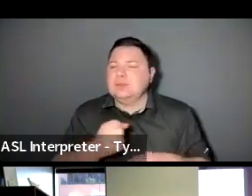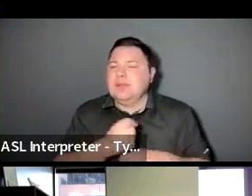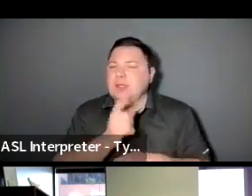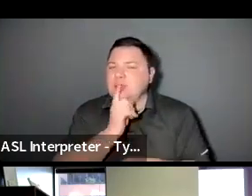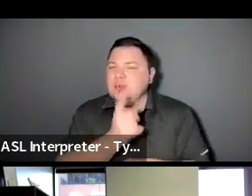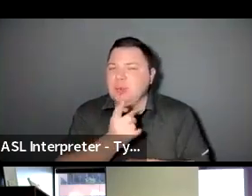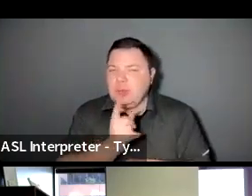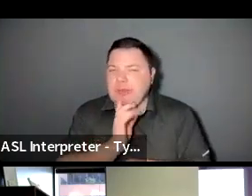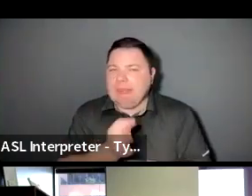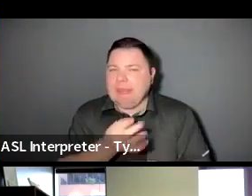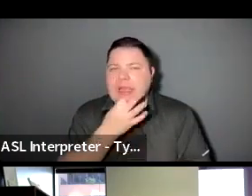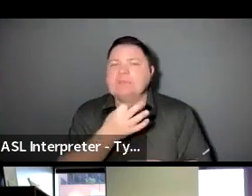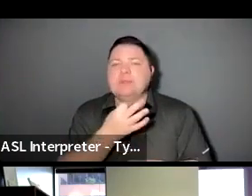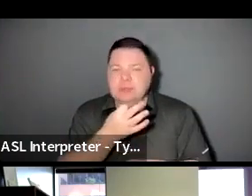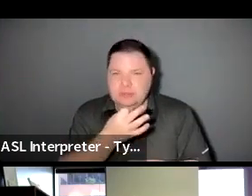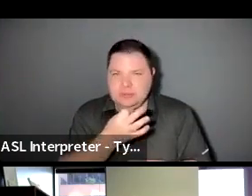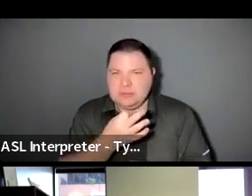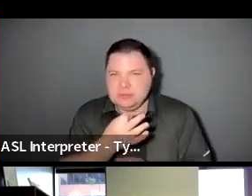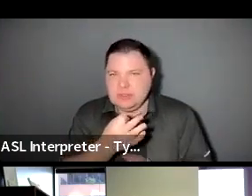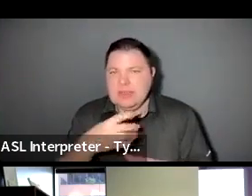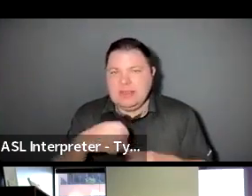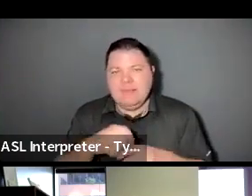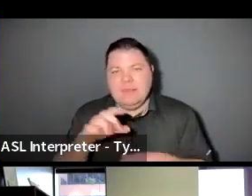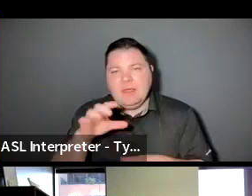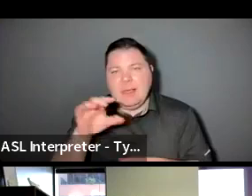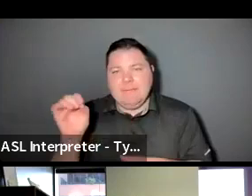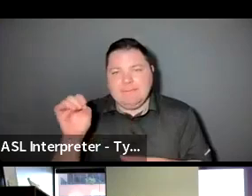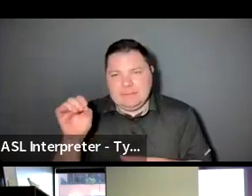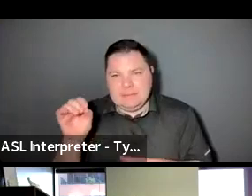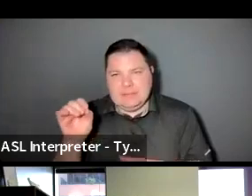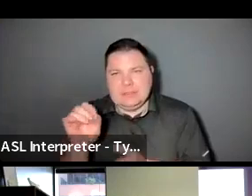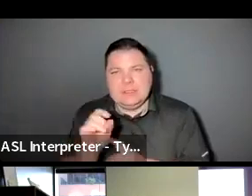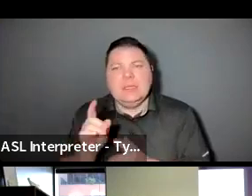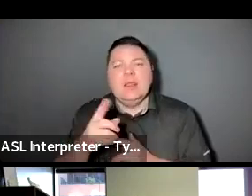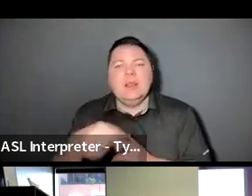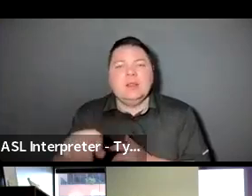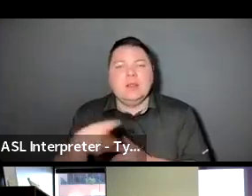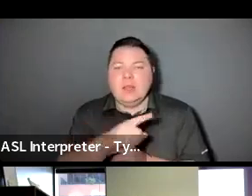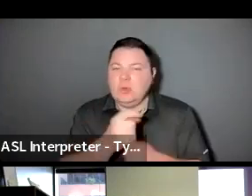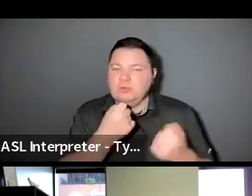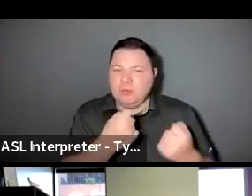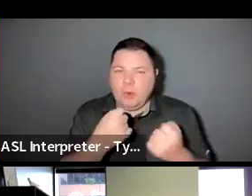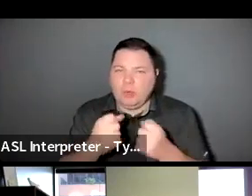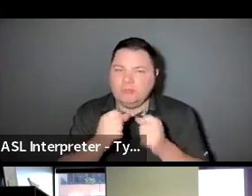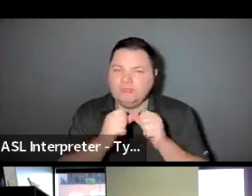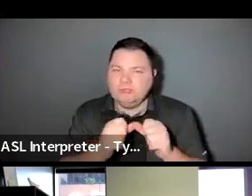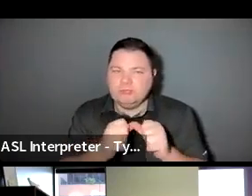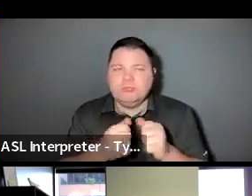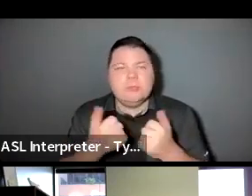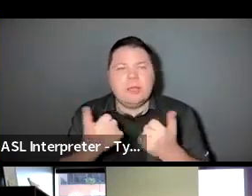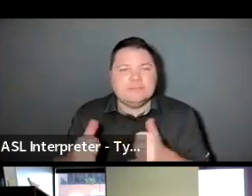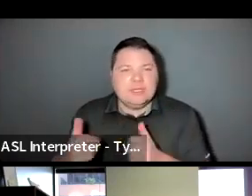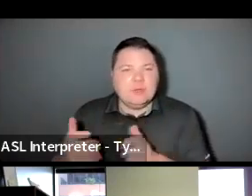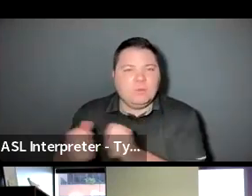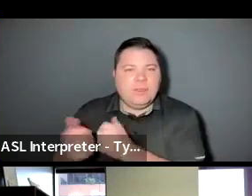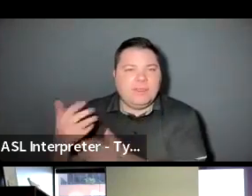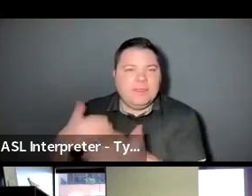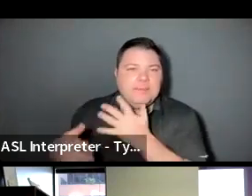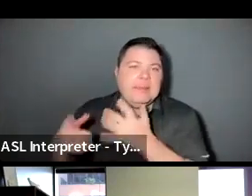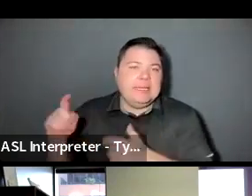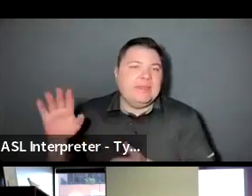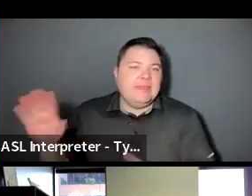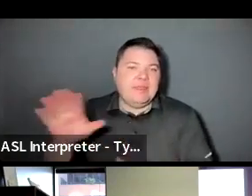experts within the company remain solid, and then I have exposure to them because I need their expertise.